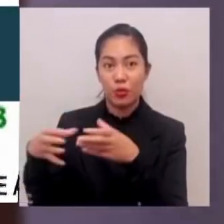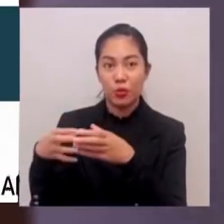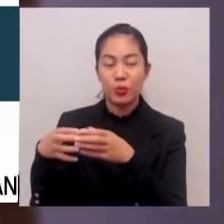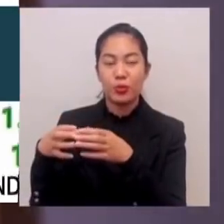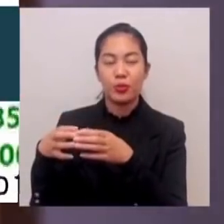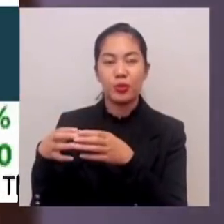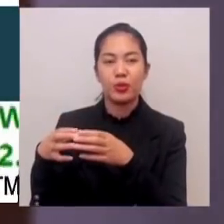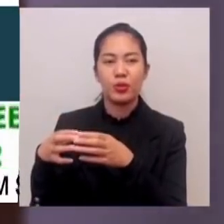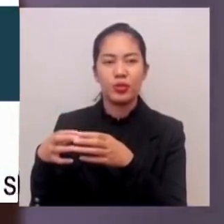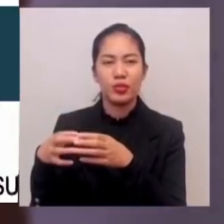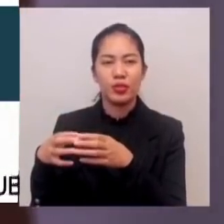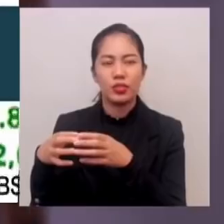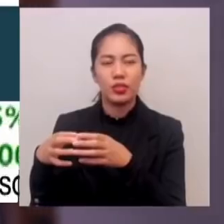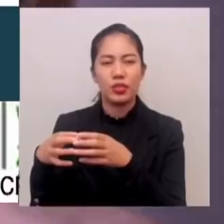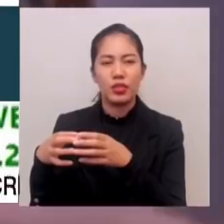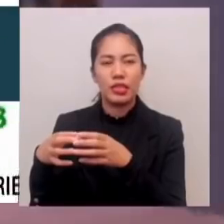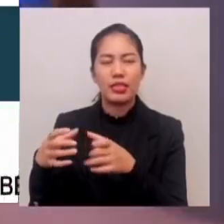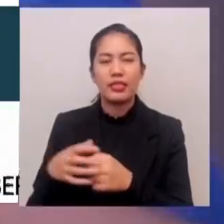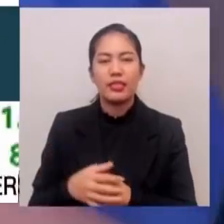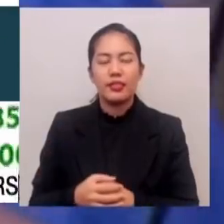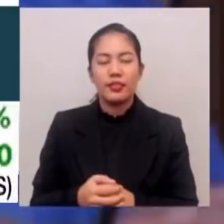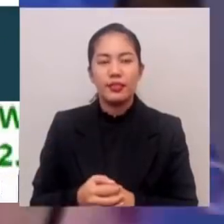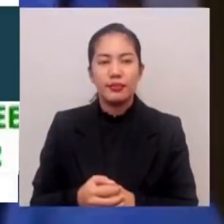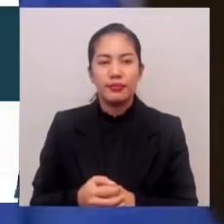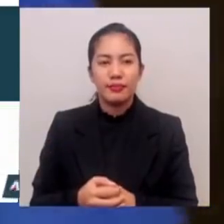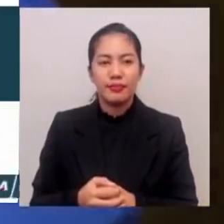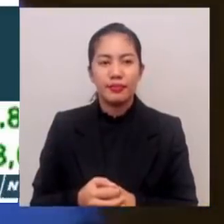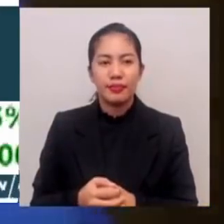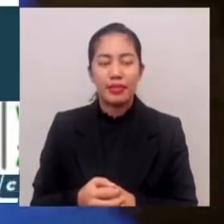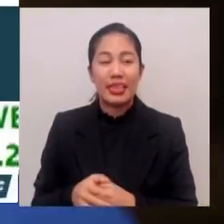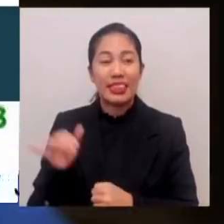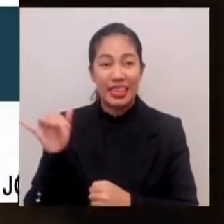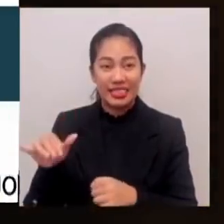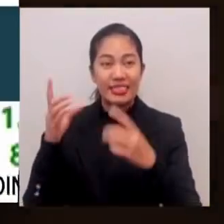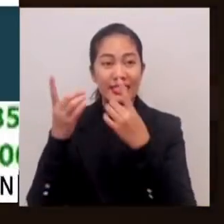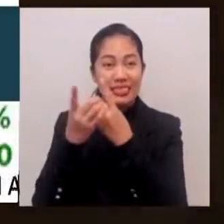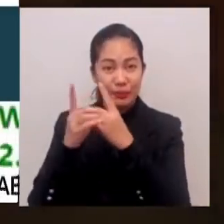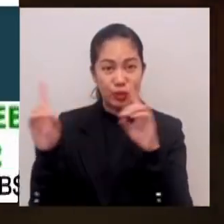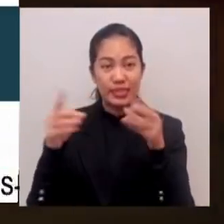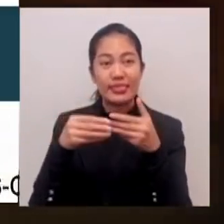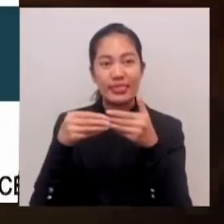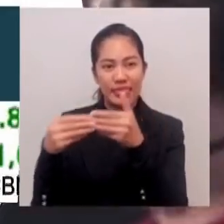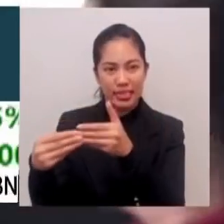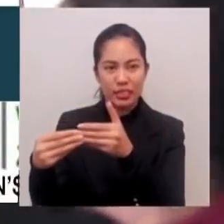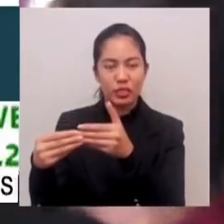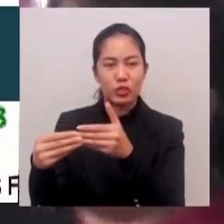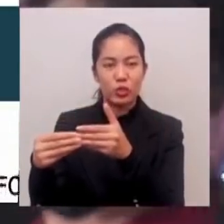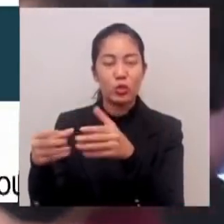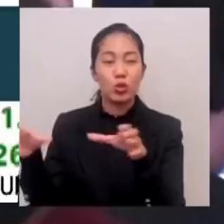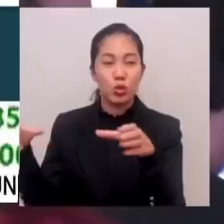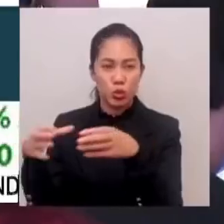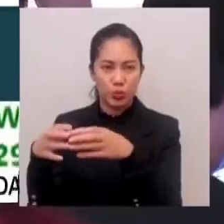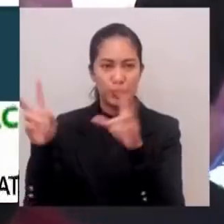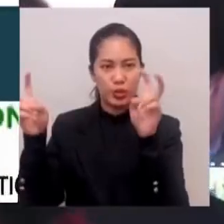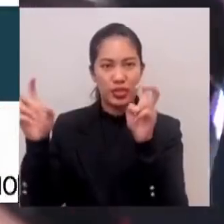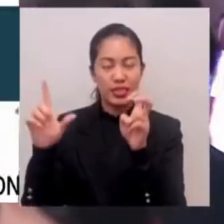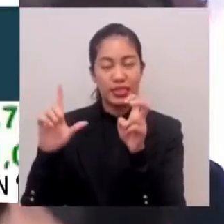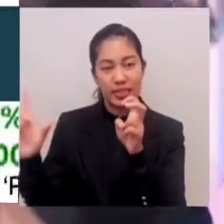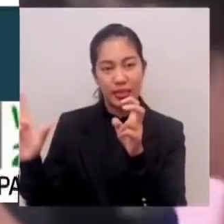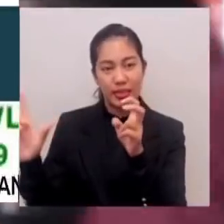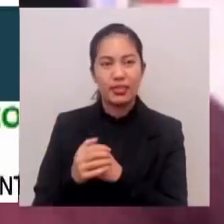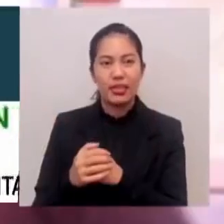really defining that this is the democratic left groups, no, and not the